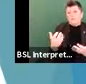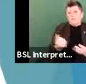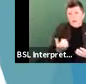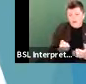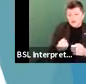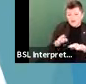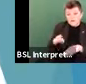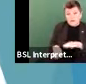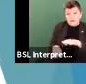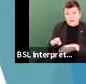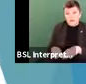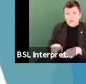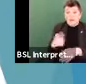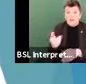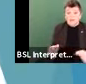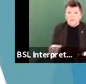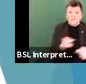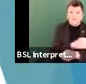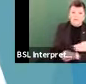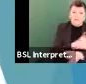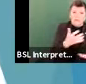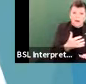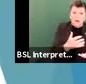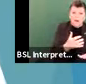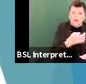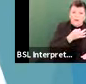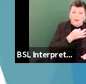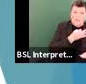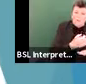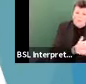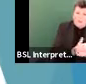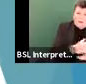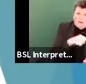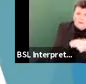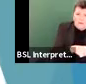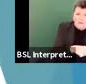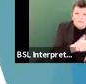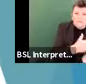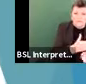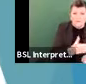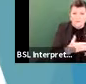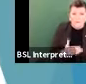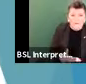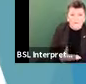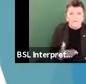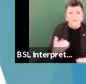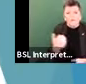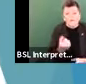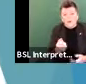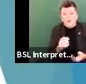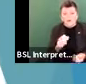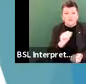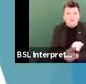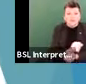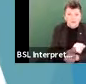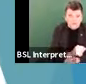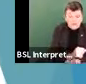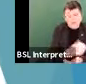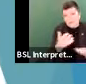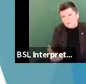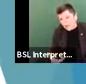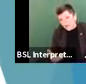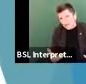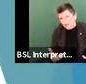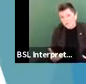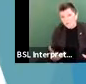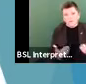by precariat. Wage stagnation is now the new general